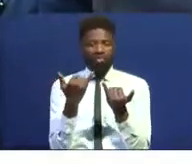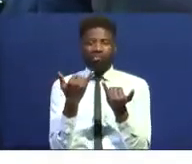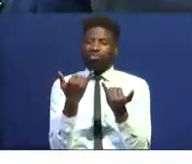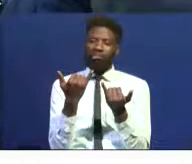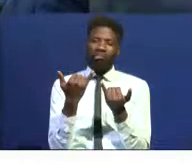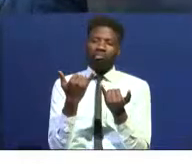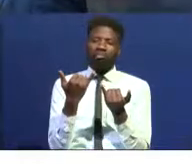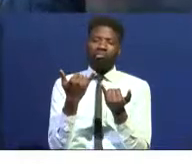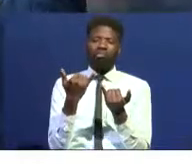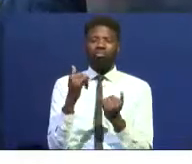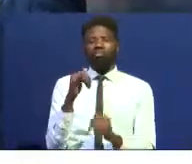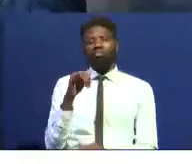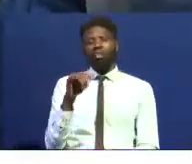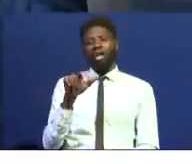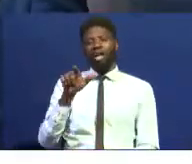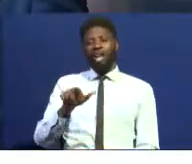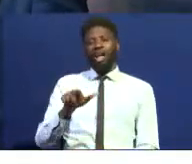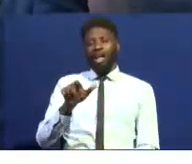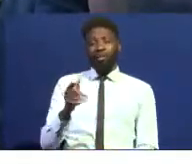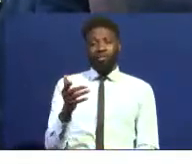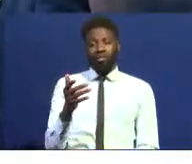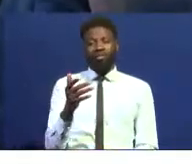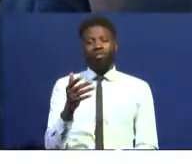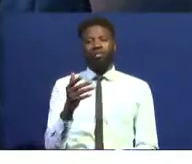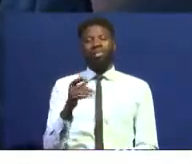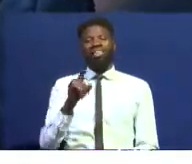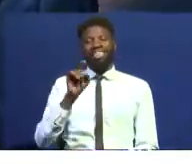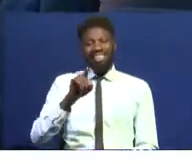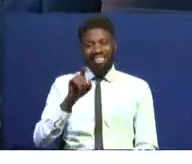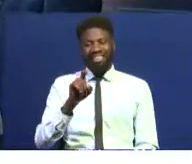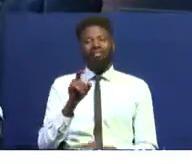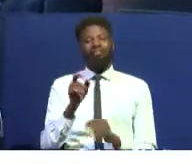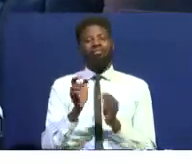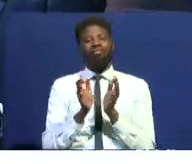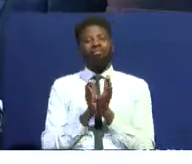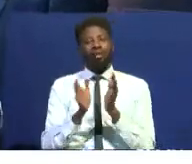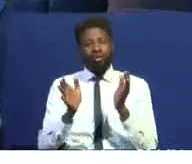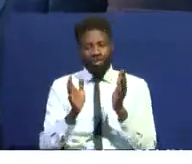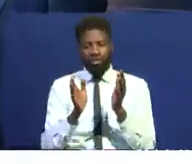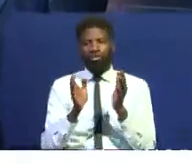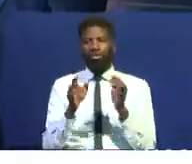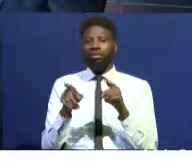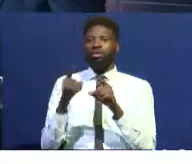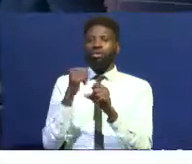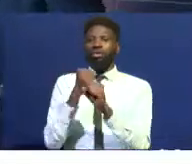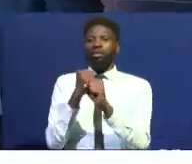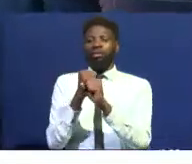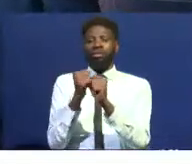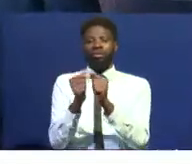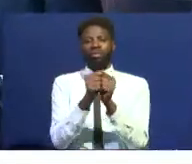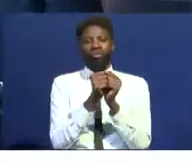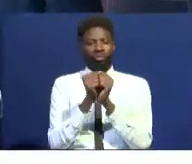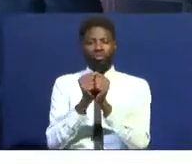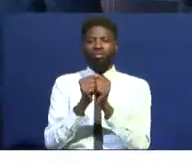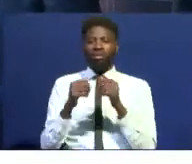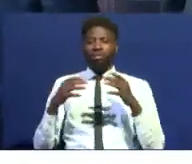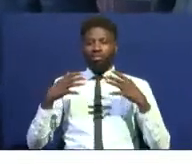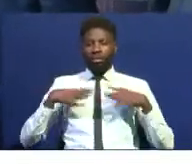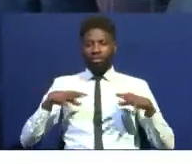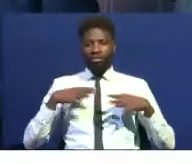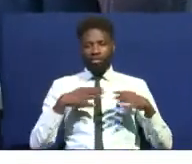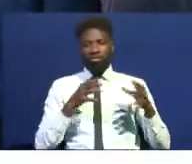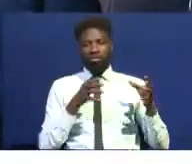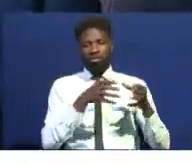generally. To be able to harness and congregate and converge, you know, these startup founders